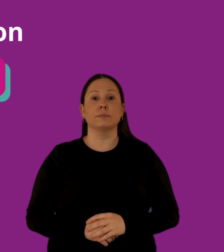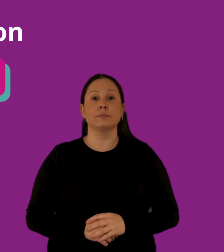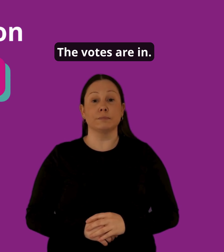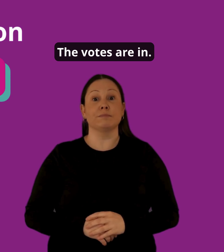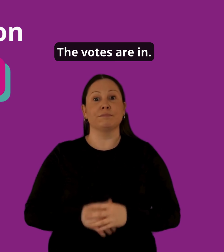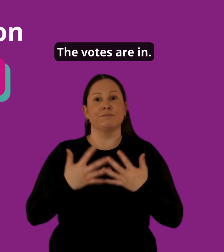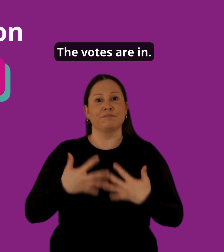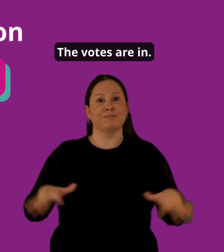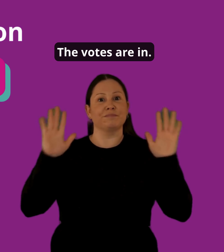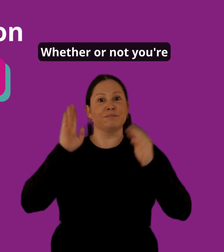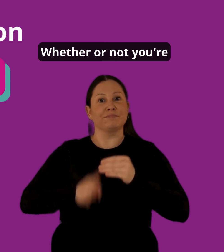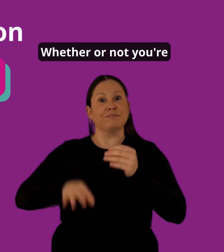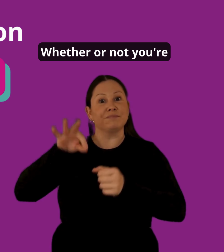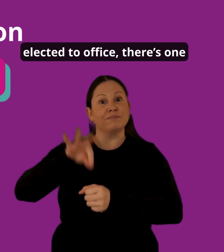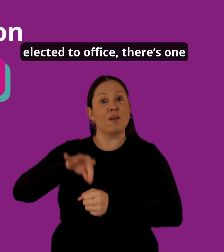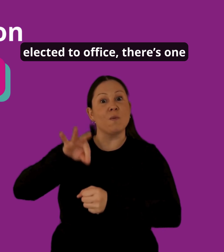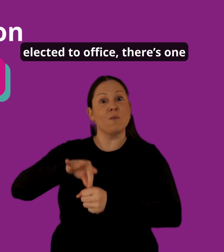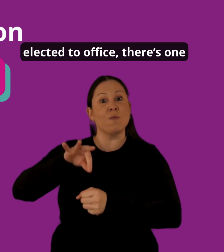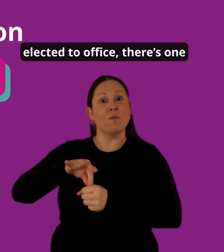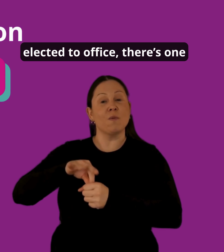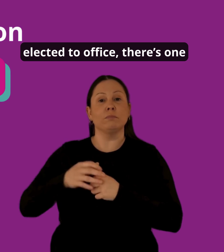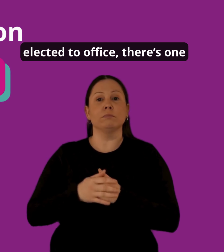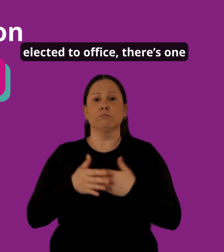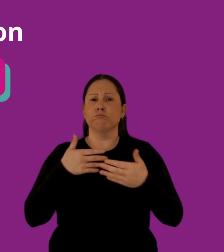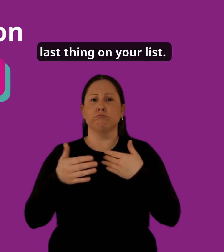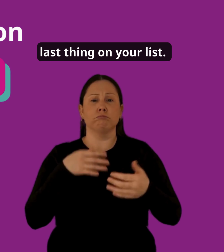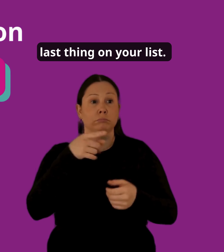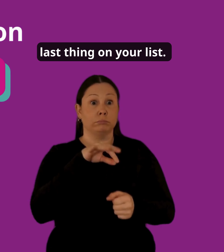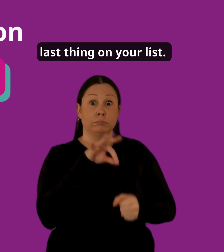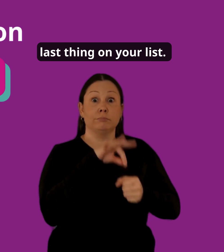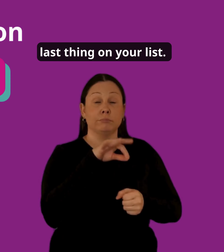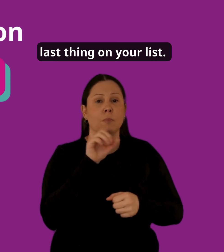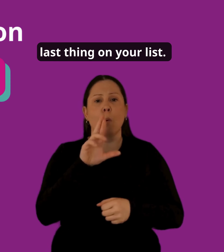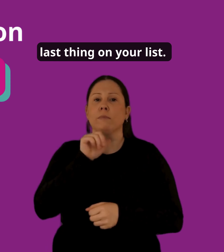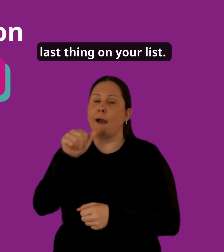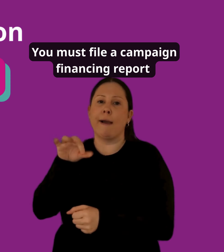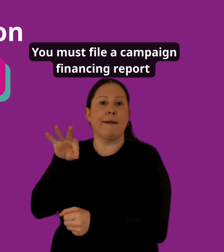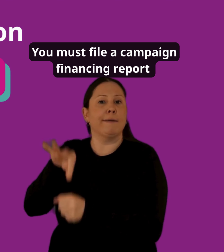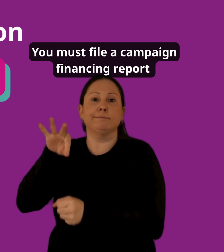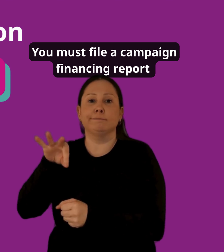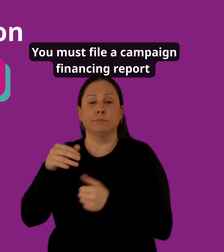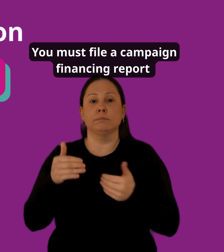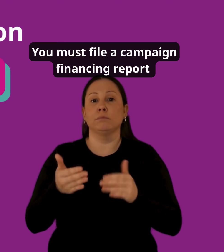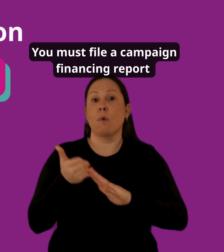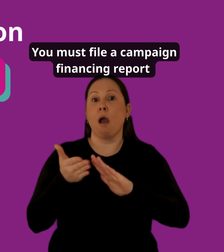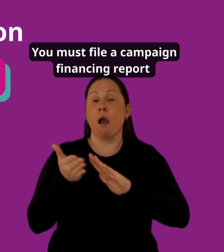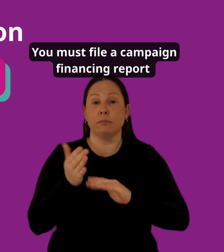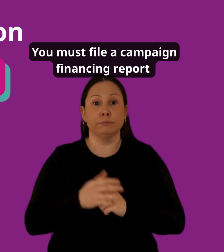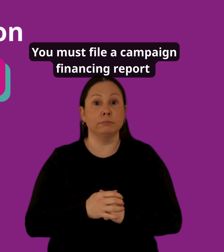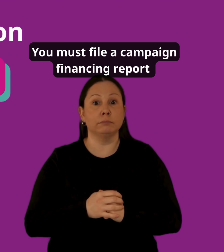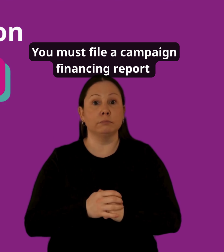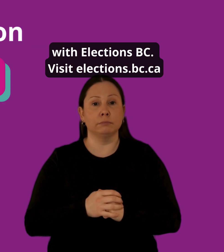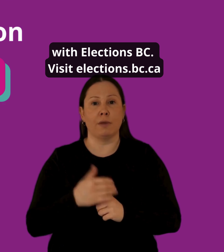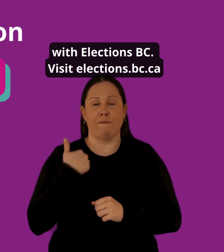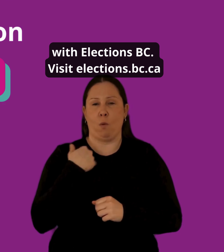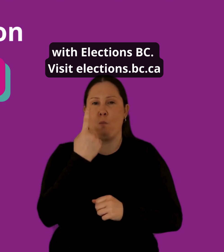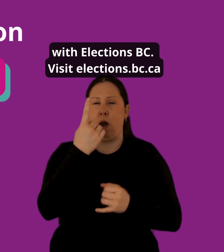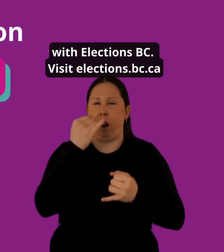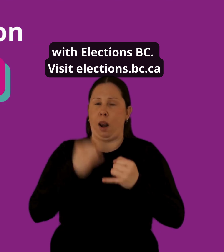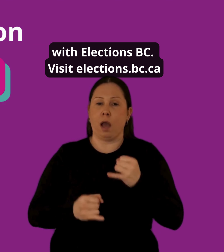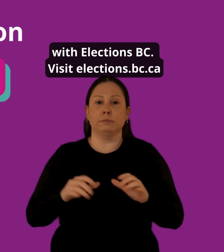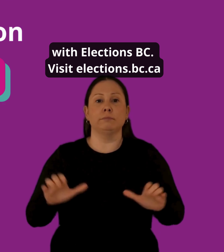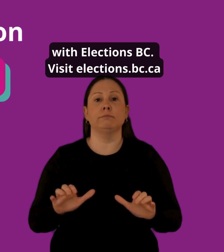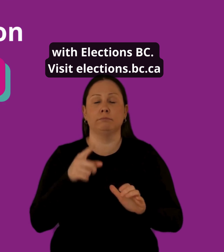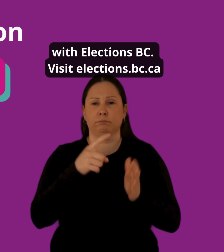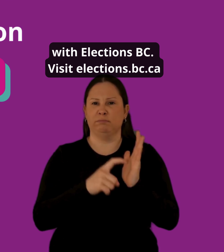The votes are in. Whether or not you're elected to office, there's one last thing on your list. You must file a campaign financing report with Elections